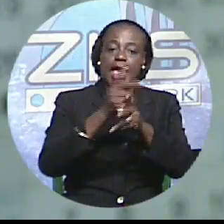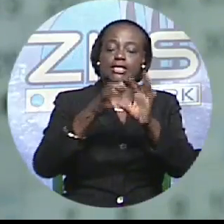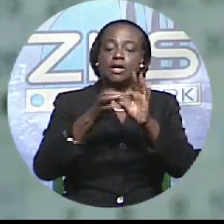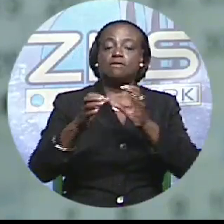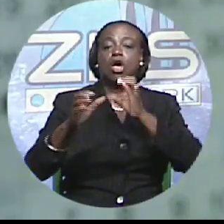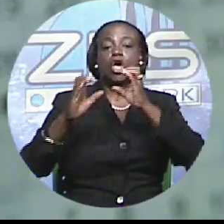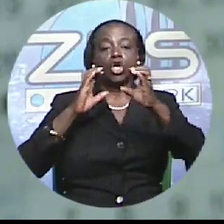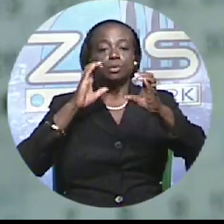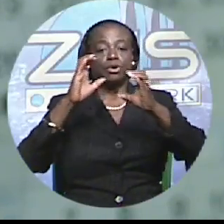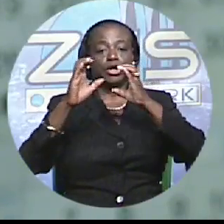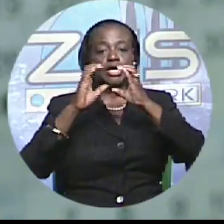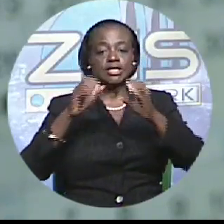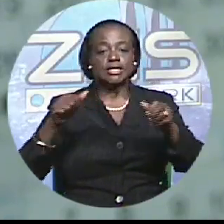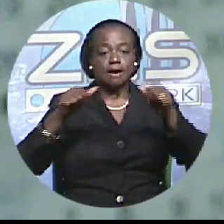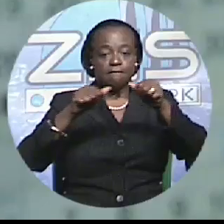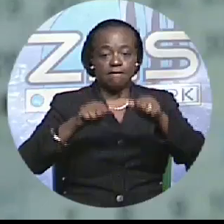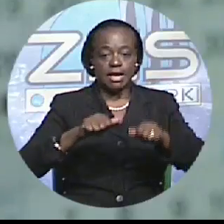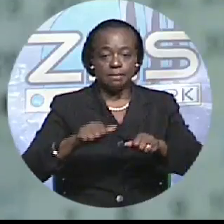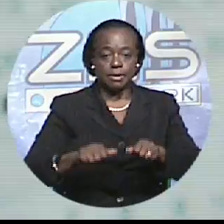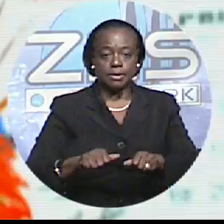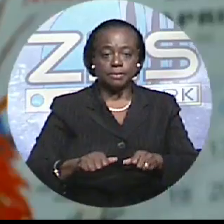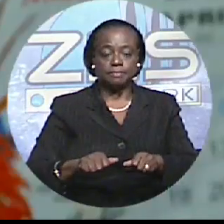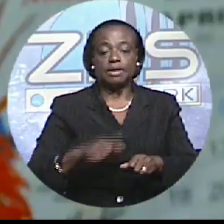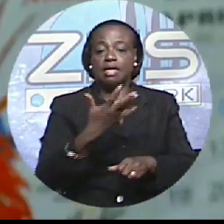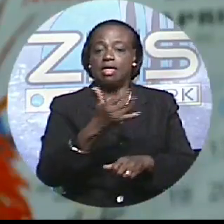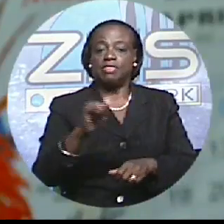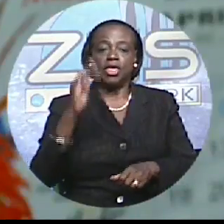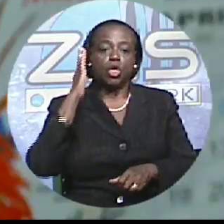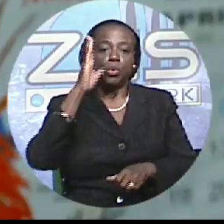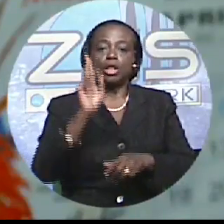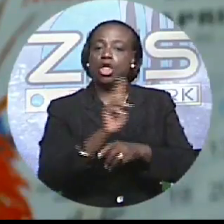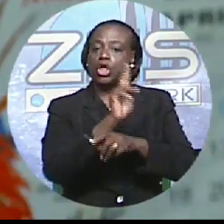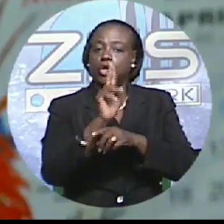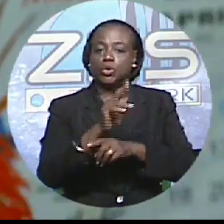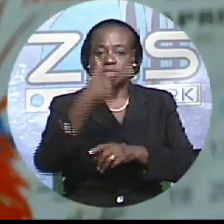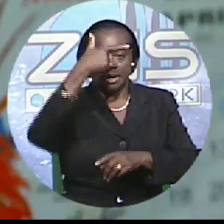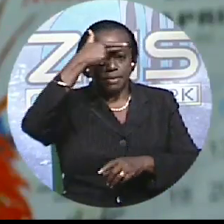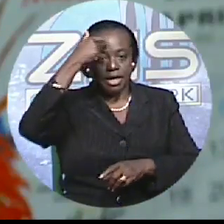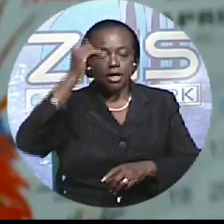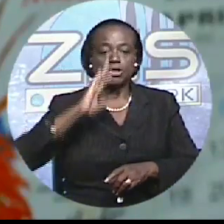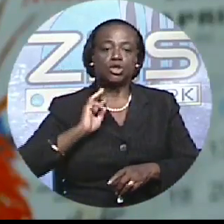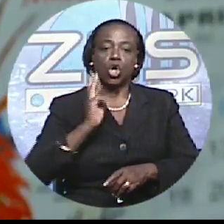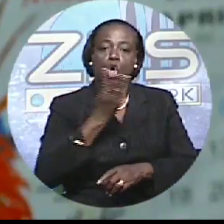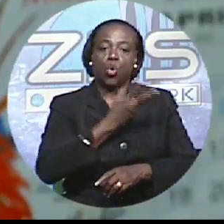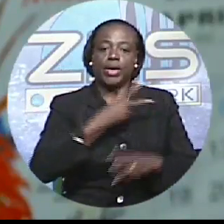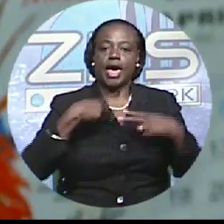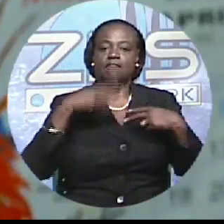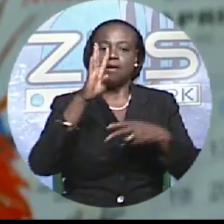that's available, they're able to use. Because we do have BDC,